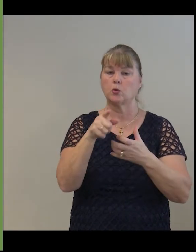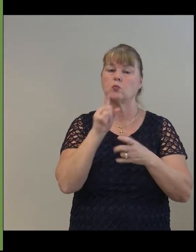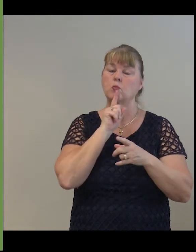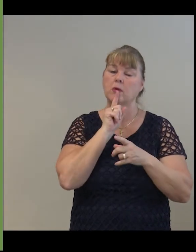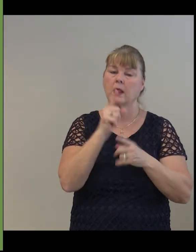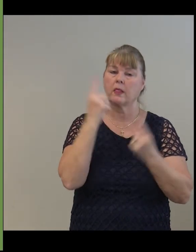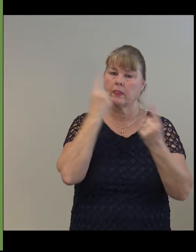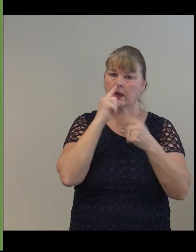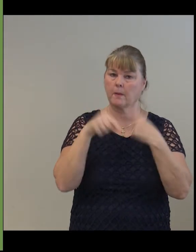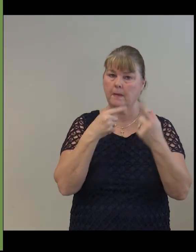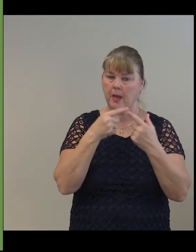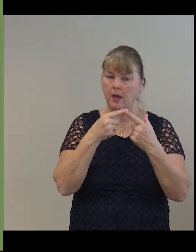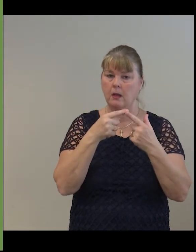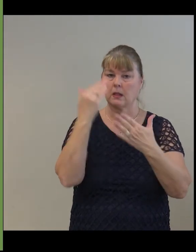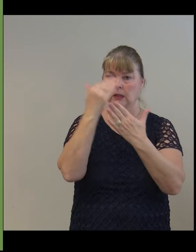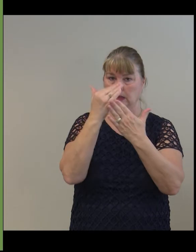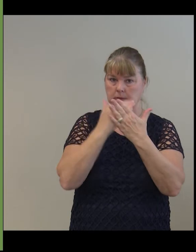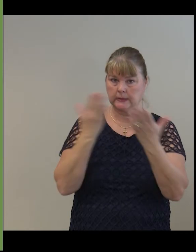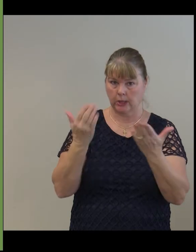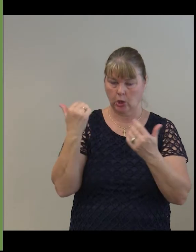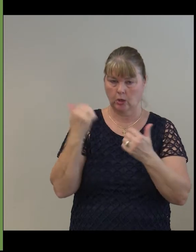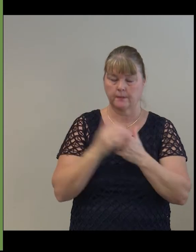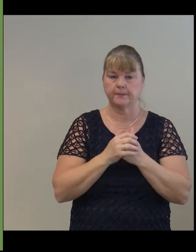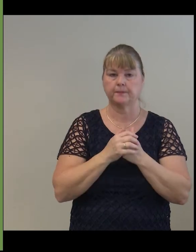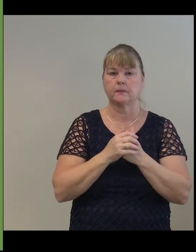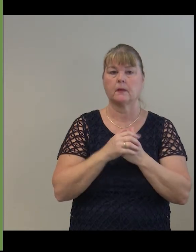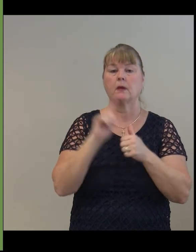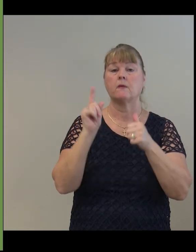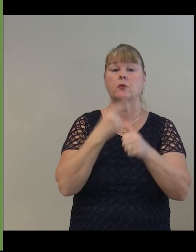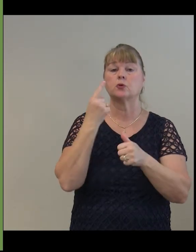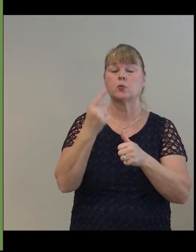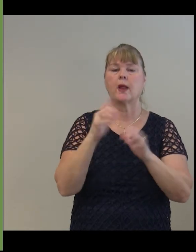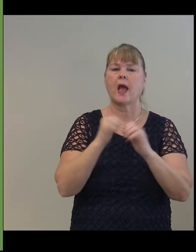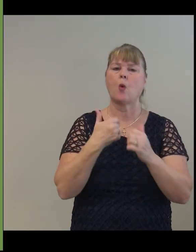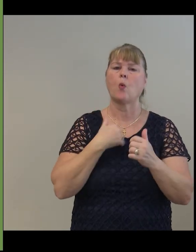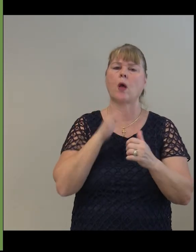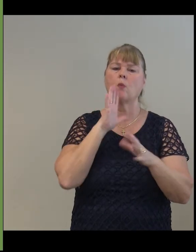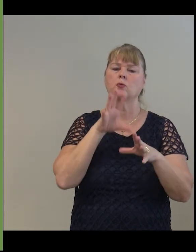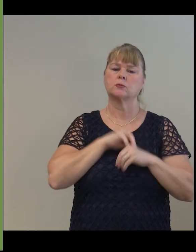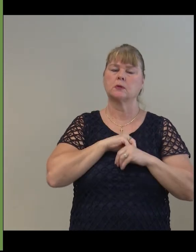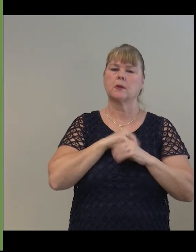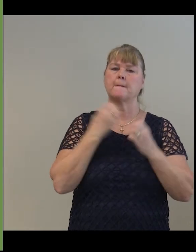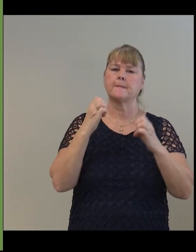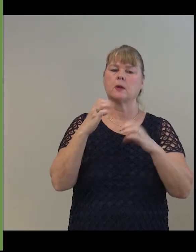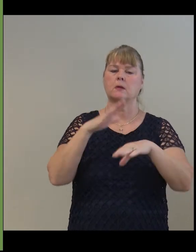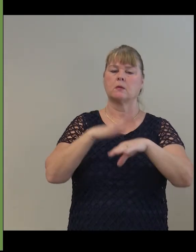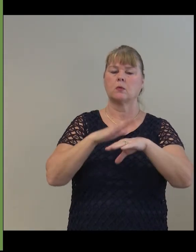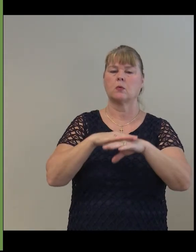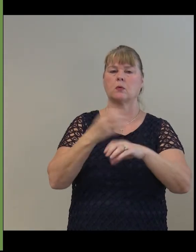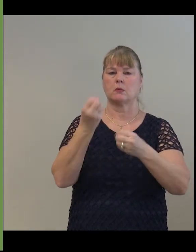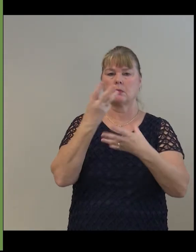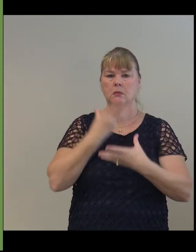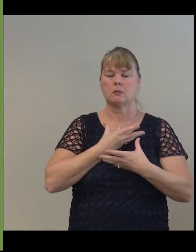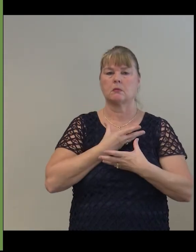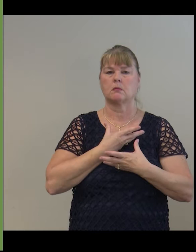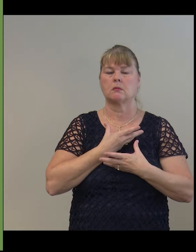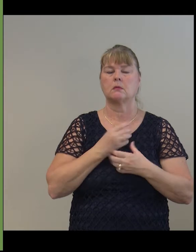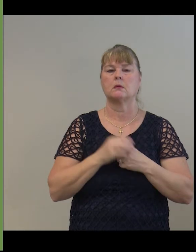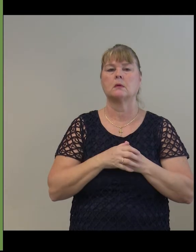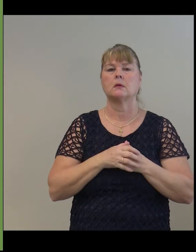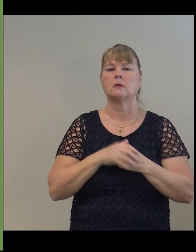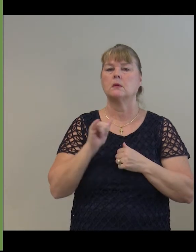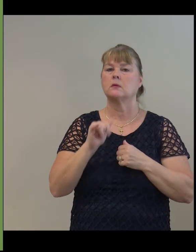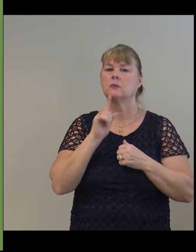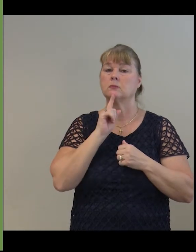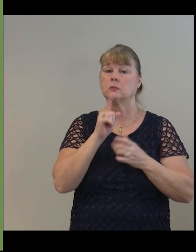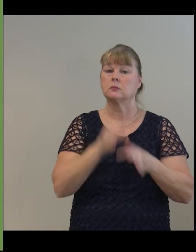want you to really think about. They're listed here. The first one, how will I receive emergency alerts and warnings?